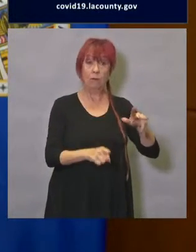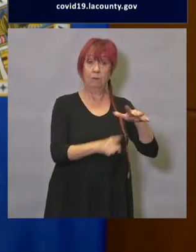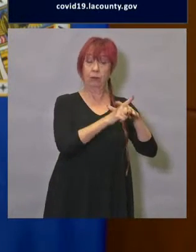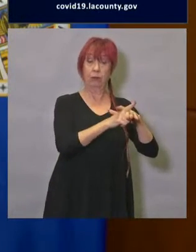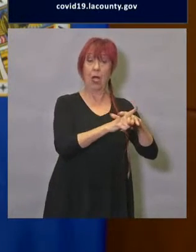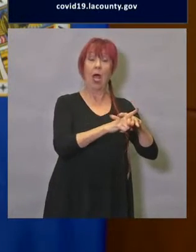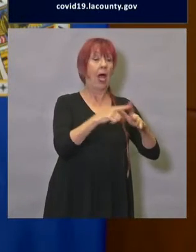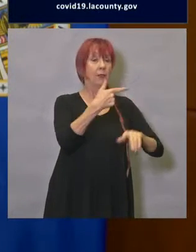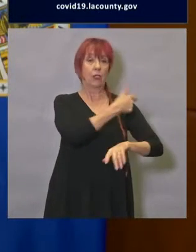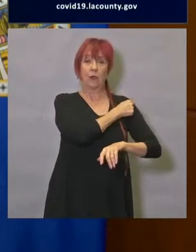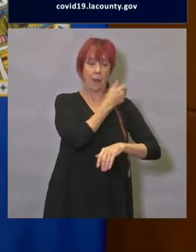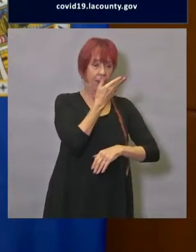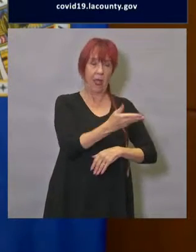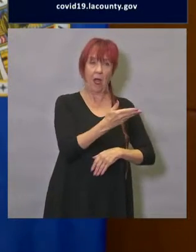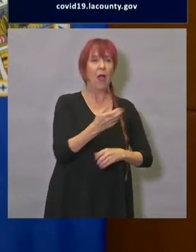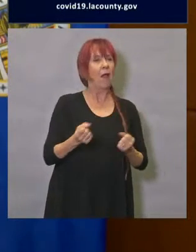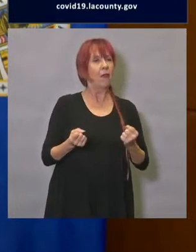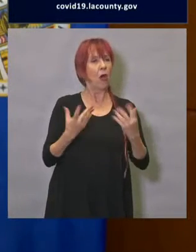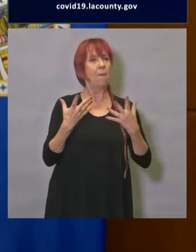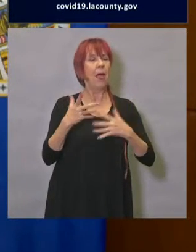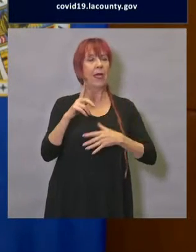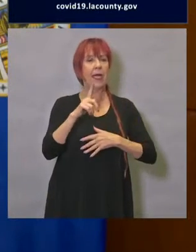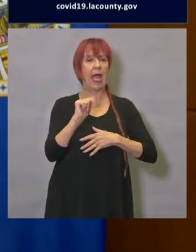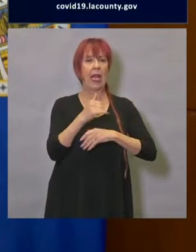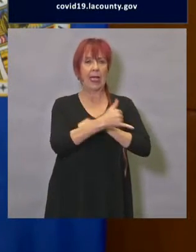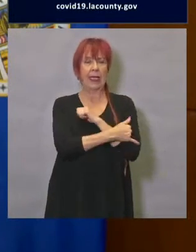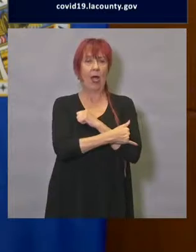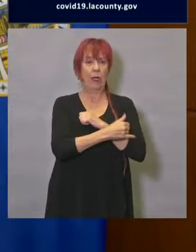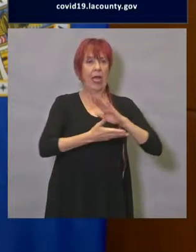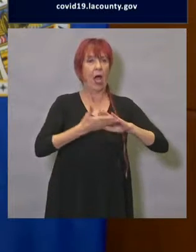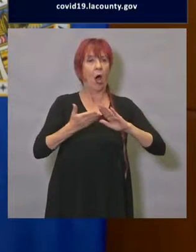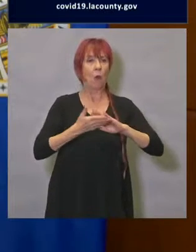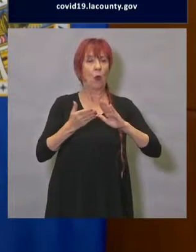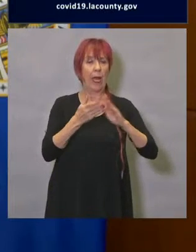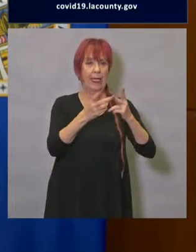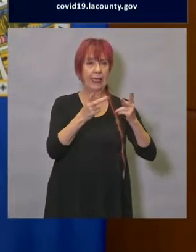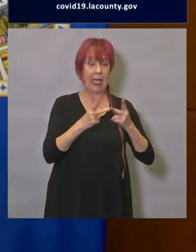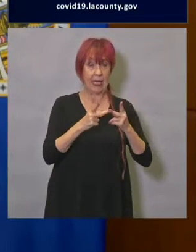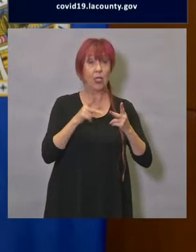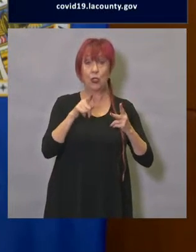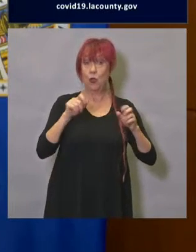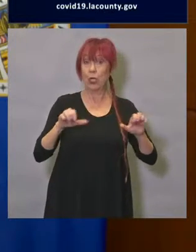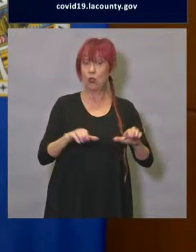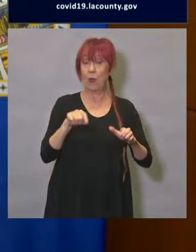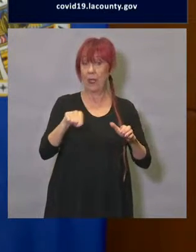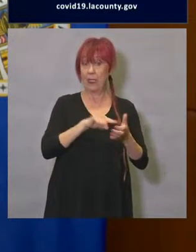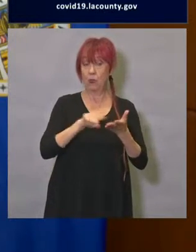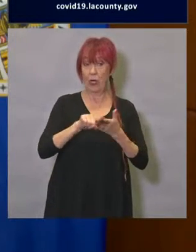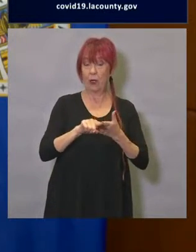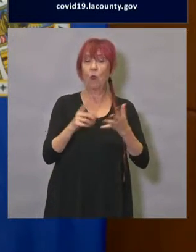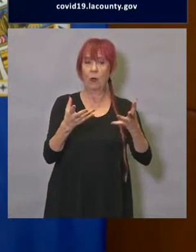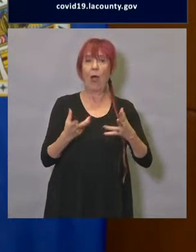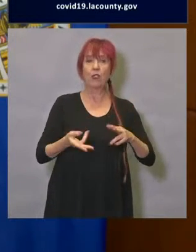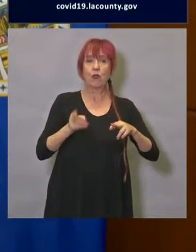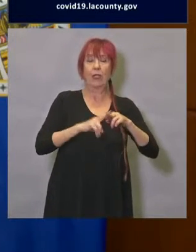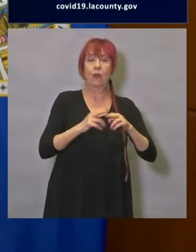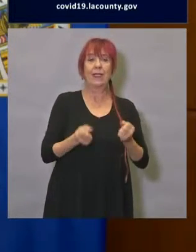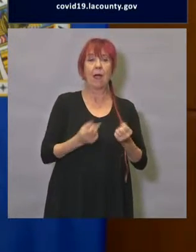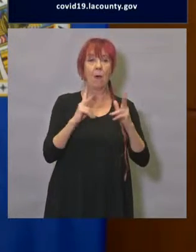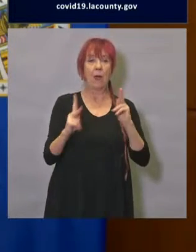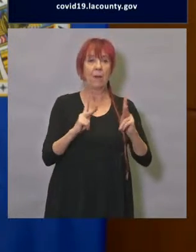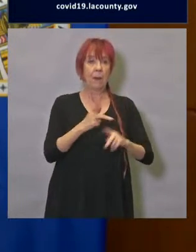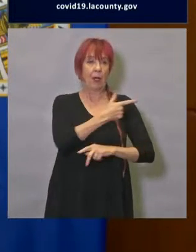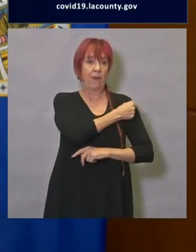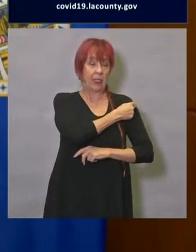our county-operated sites through this week in order to increase our vaccination rates. You know, last Tuesday, the